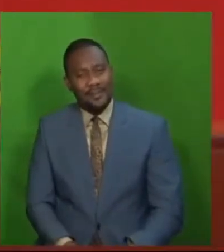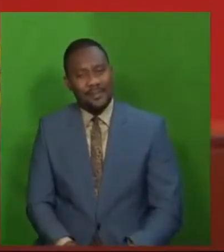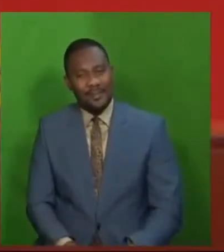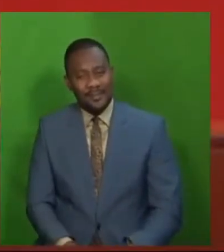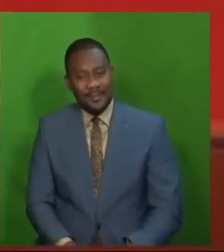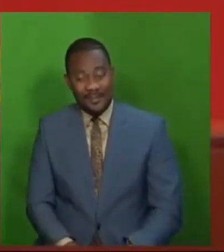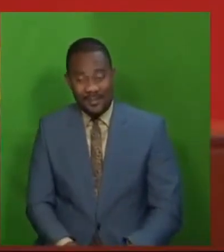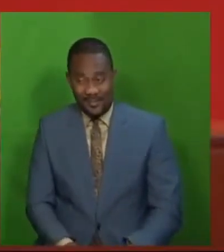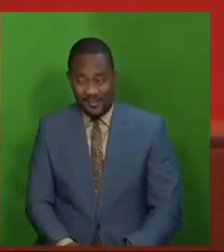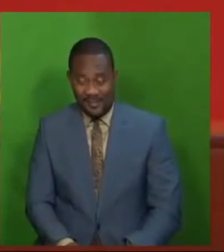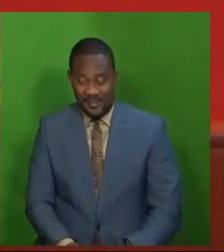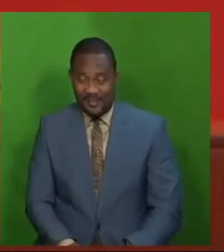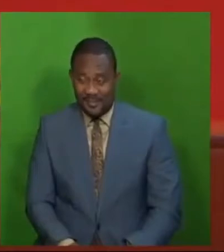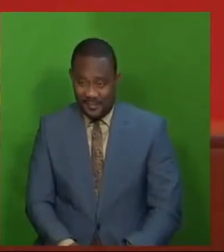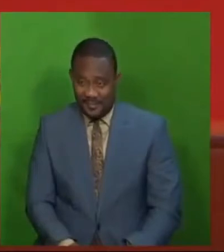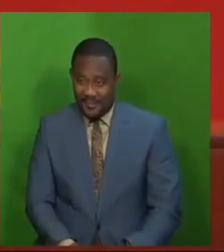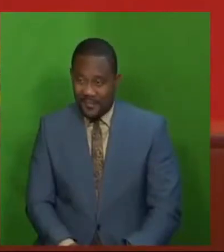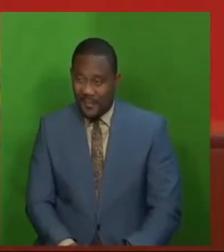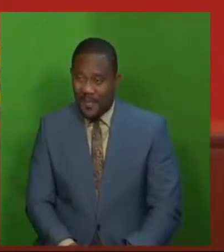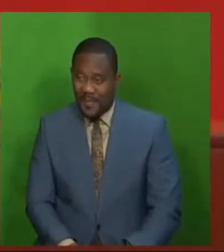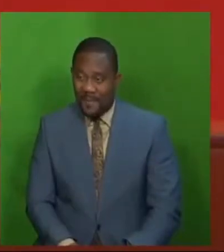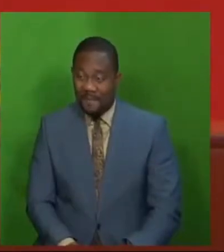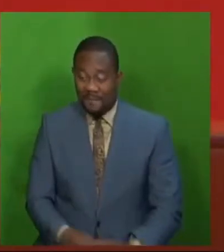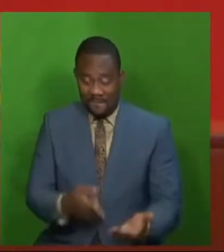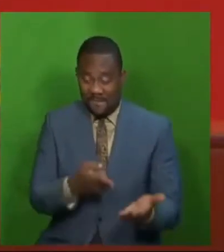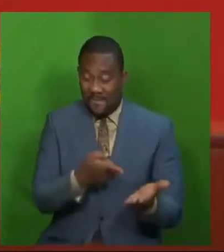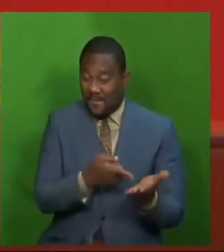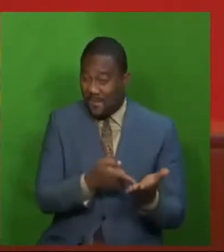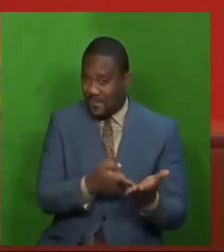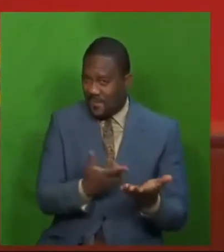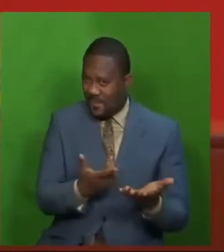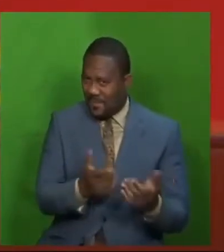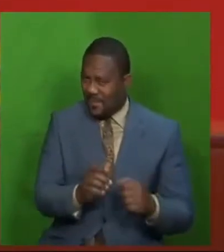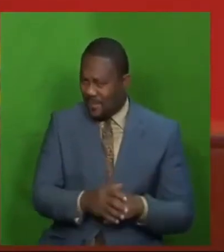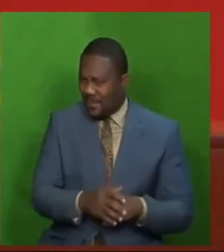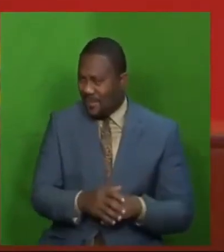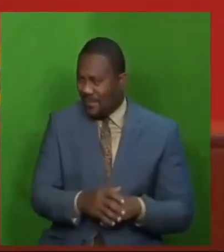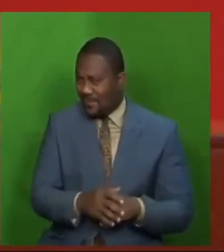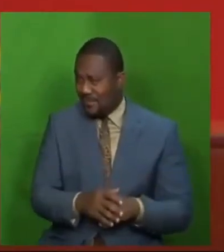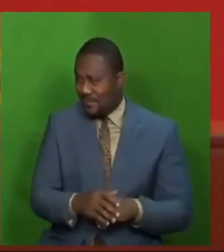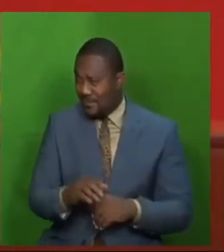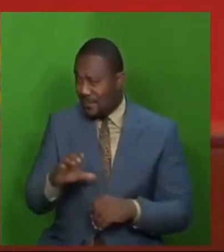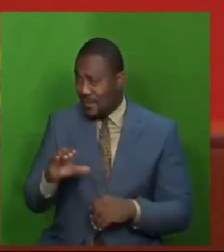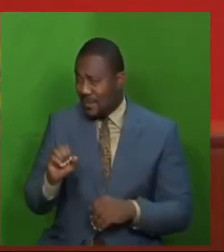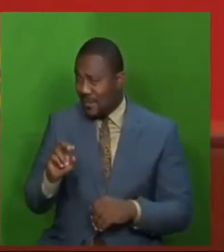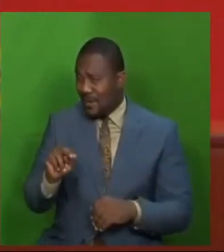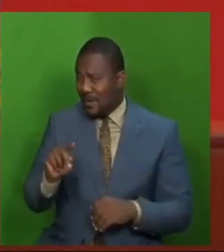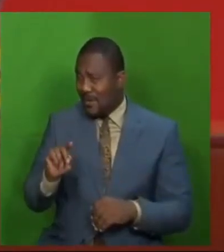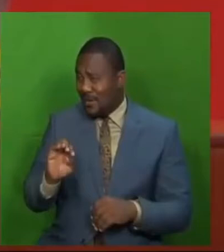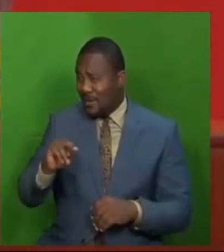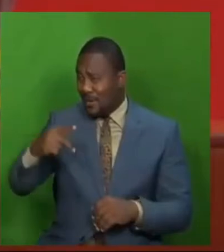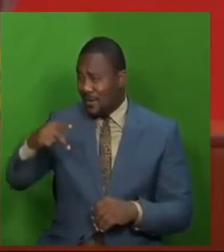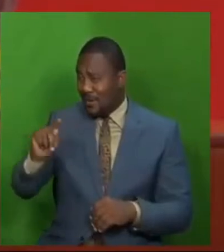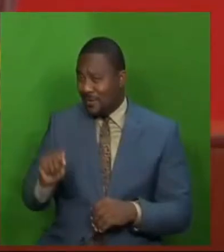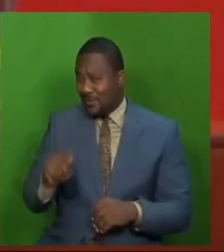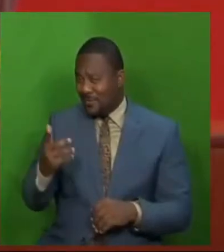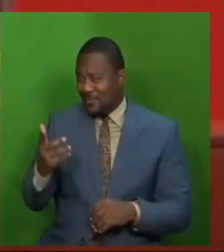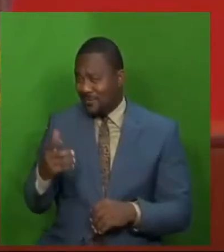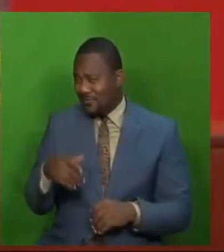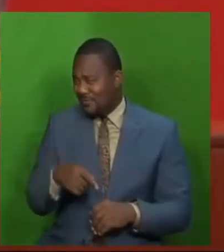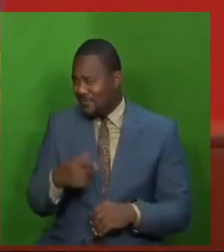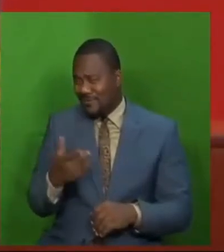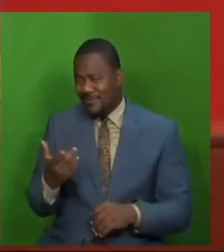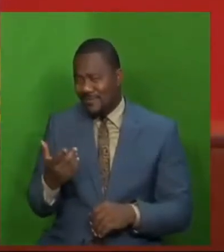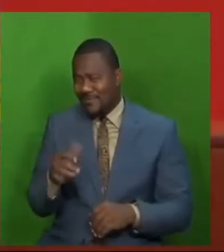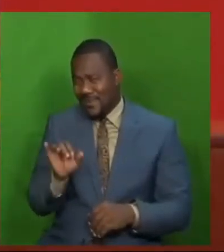the standing order you are referring to is under contempt of Parliament or breach of privilege.